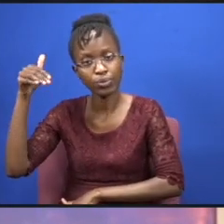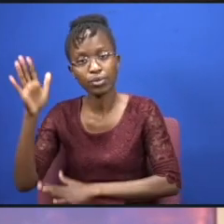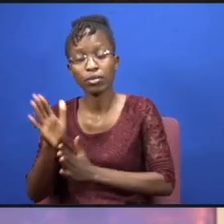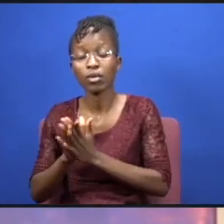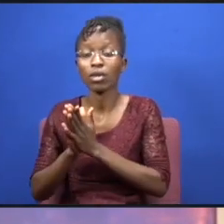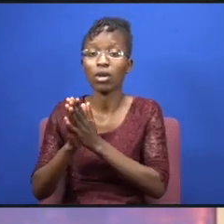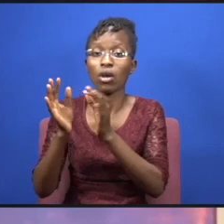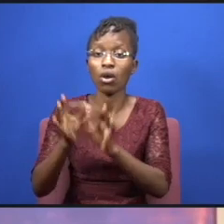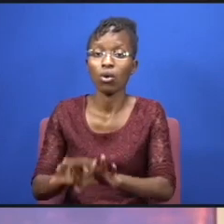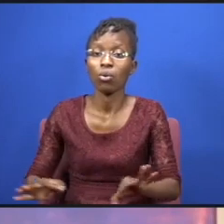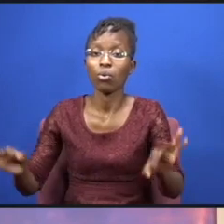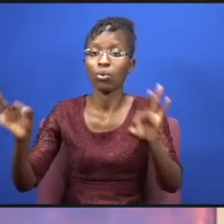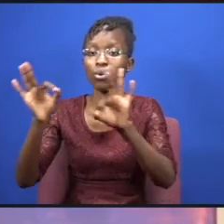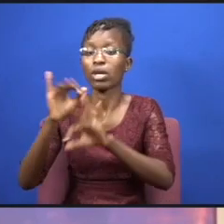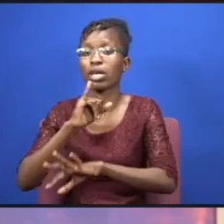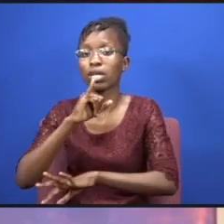Lamb.